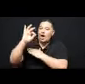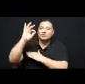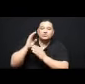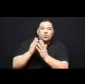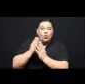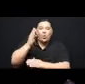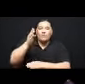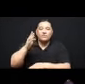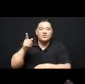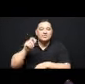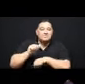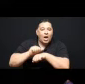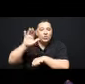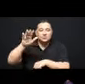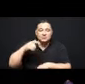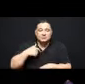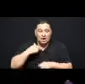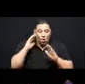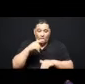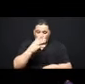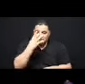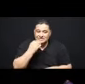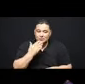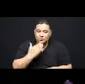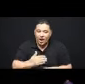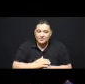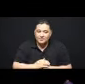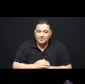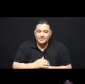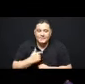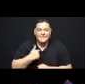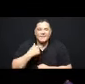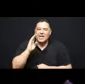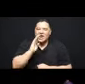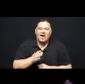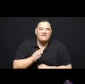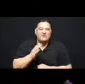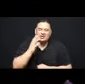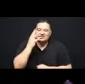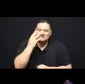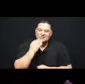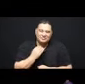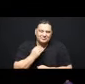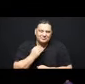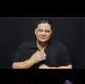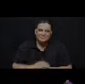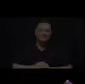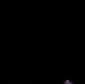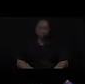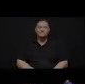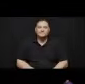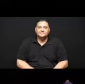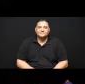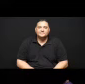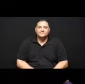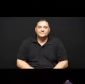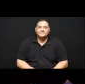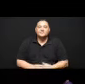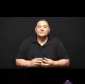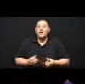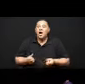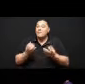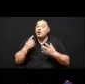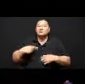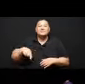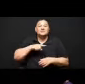slept well. I never get to sleep. How much of us is left in the air when we've gone, in